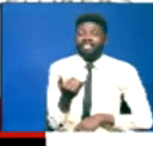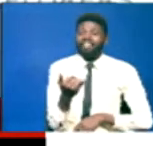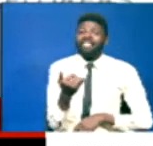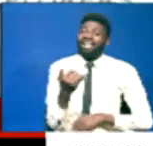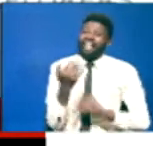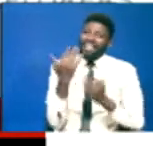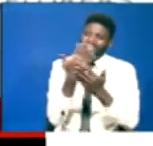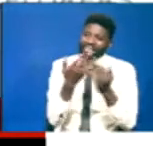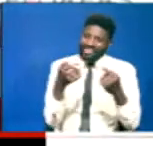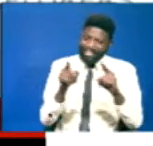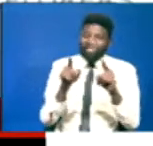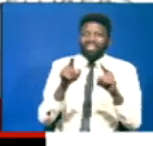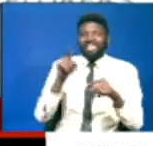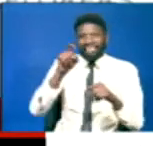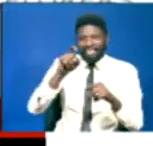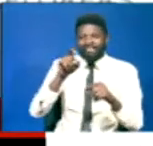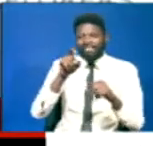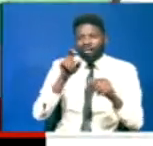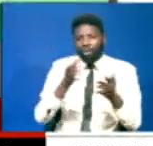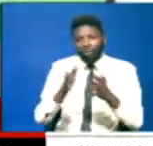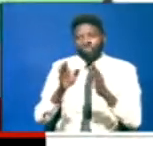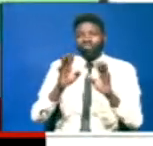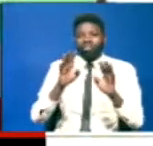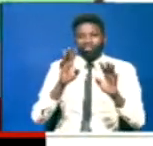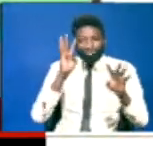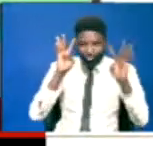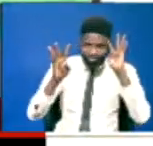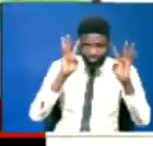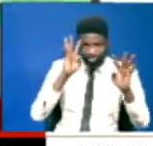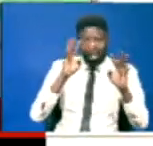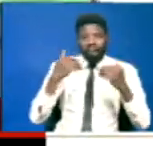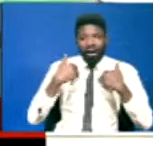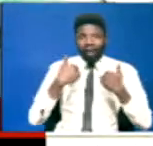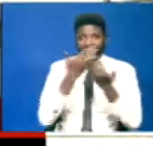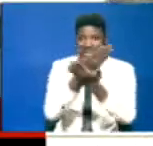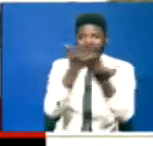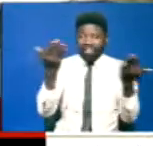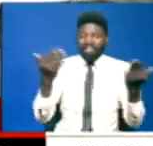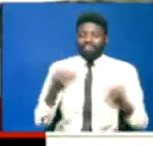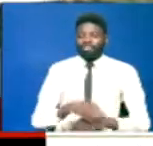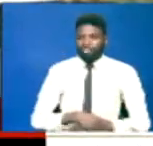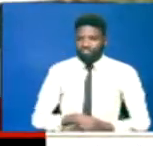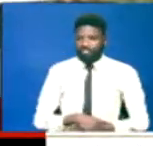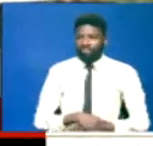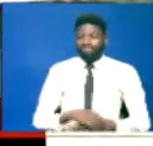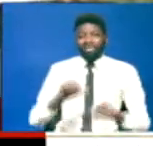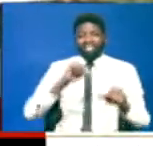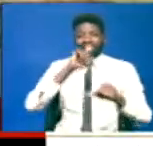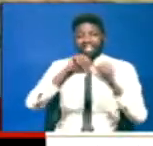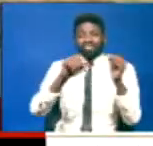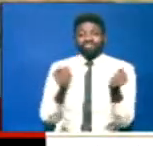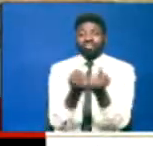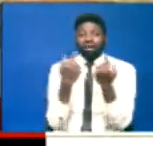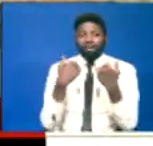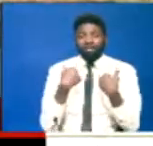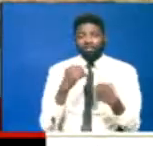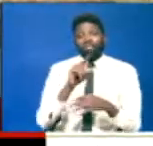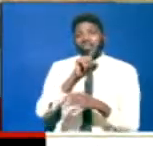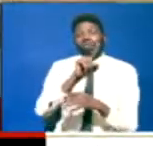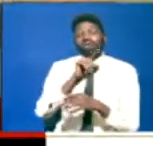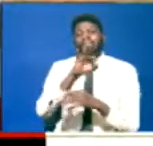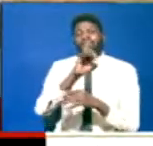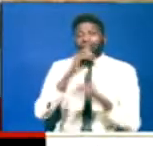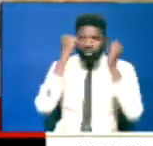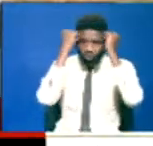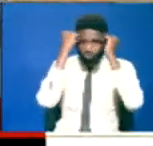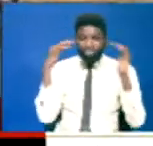to explore this creativity is all around. Congratulations. The science fair was attended by 130 students